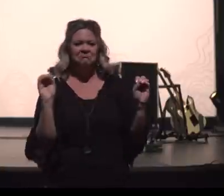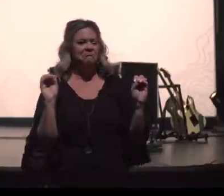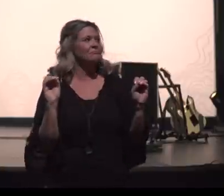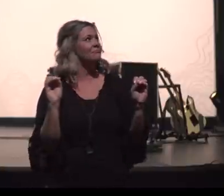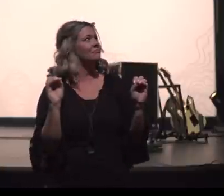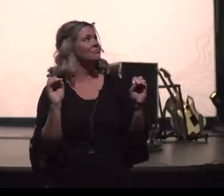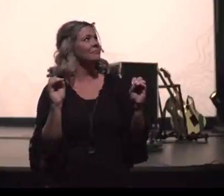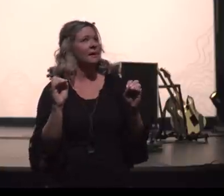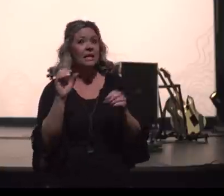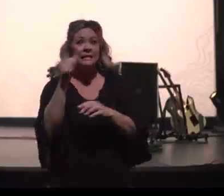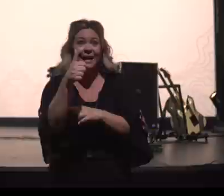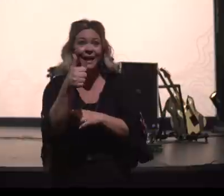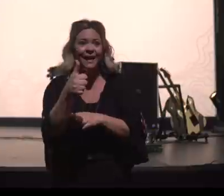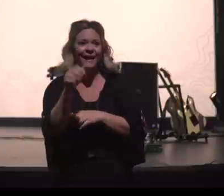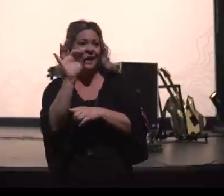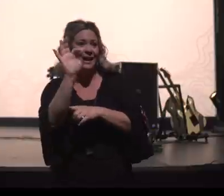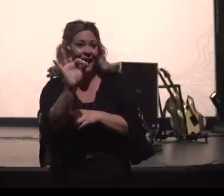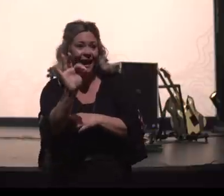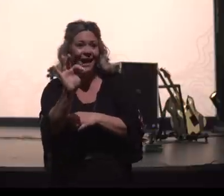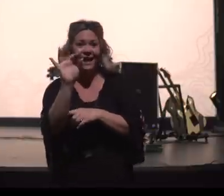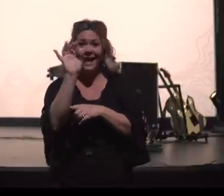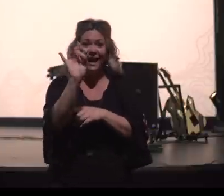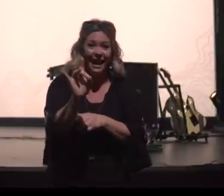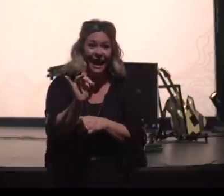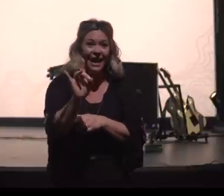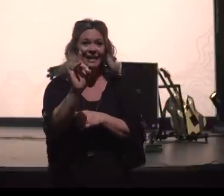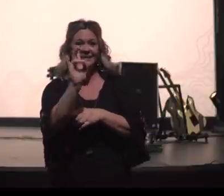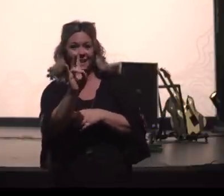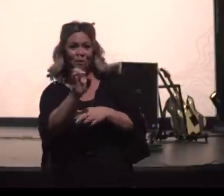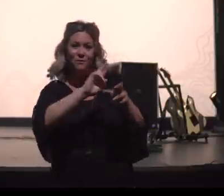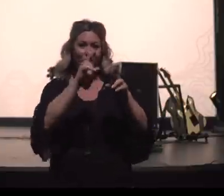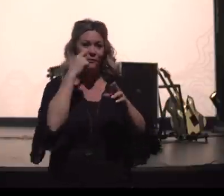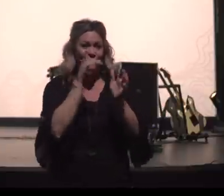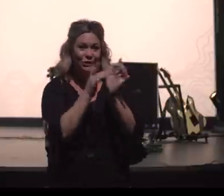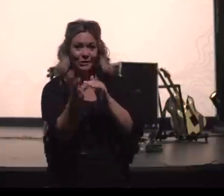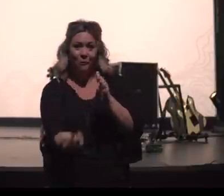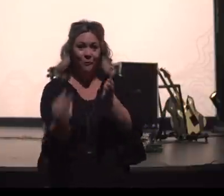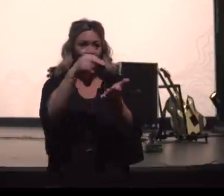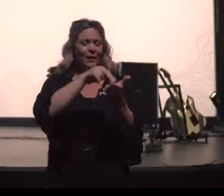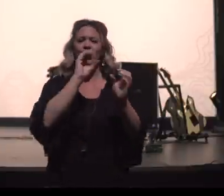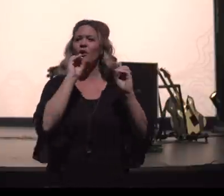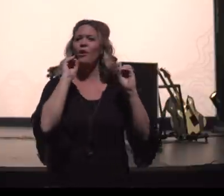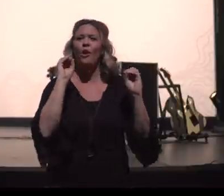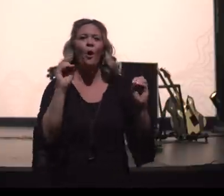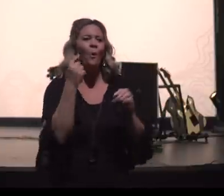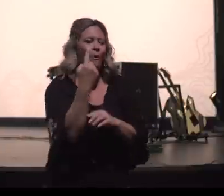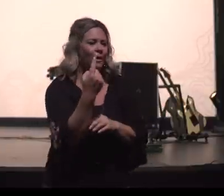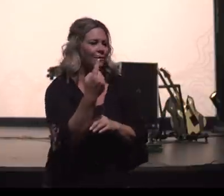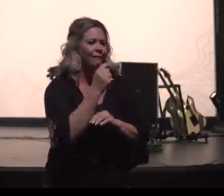this. 10, 9, 8, 7, no one.